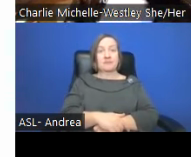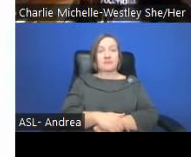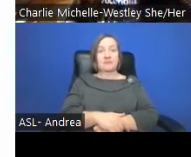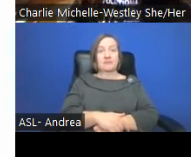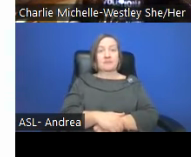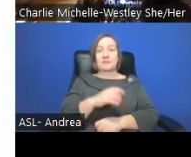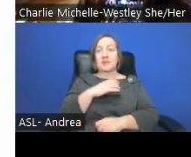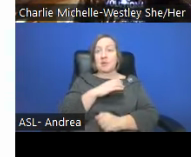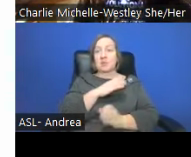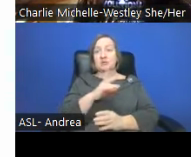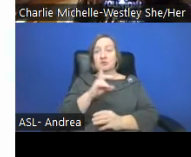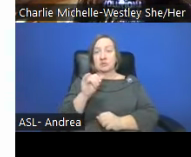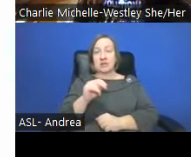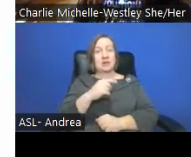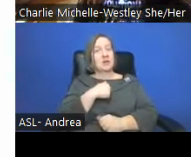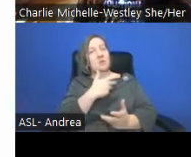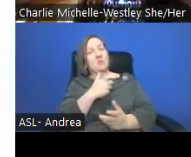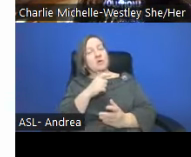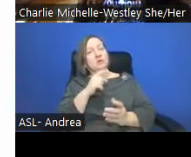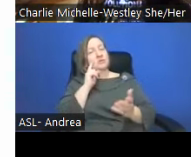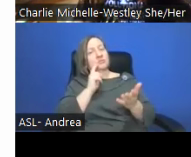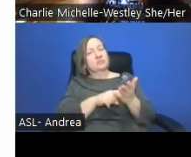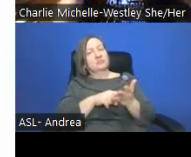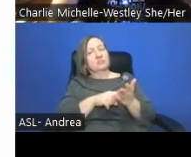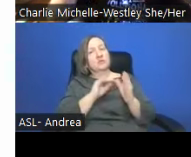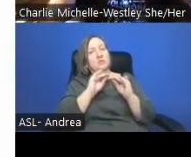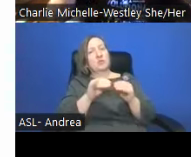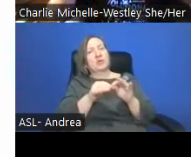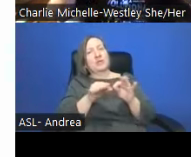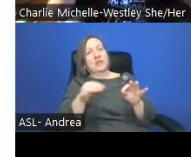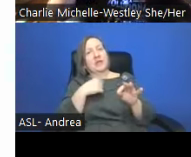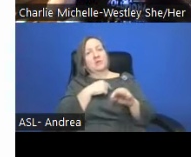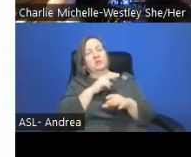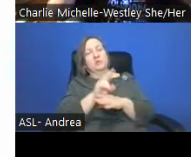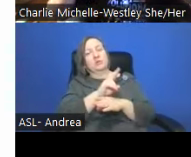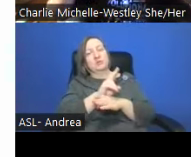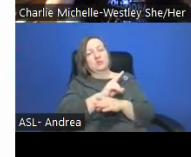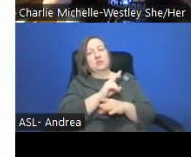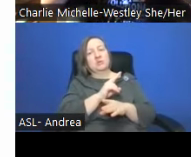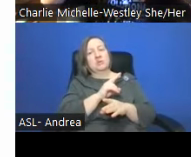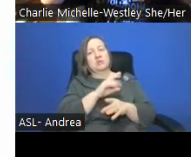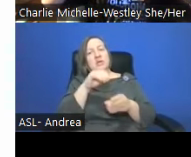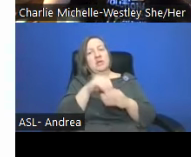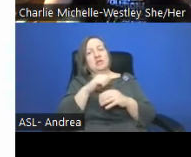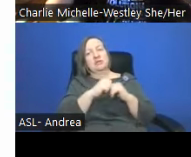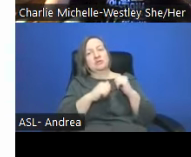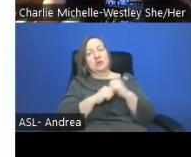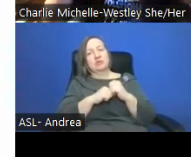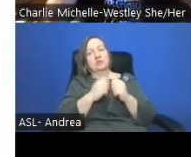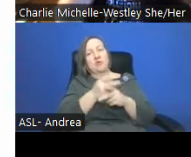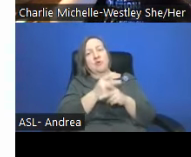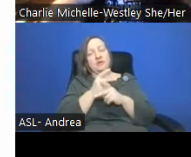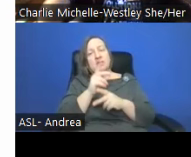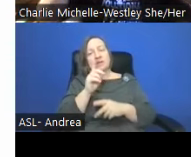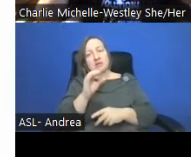Commissioner Dan. I just want to flag this to put the language that we used in the structural oversight document